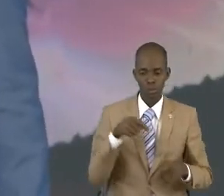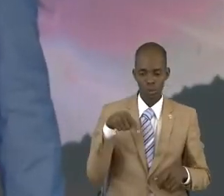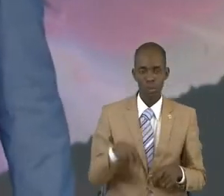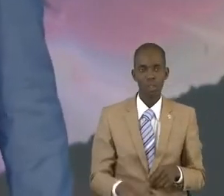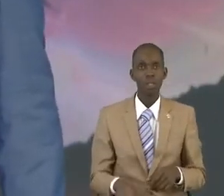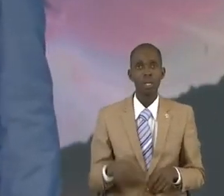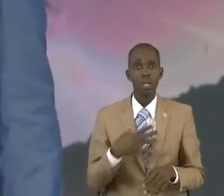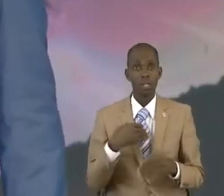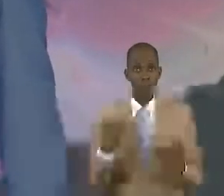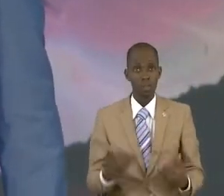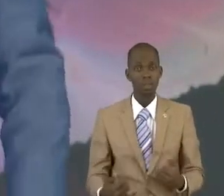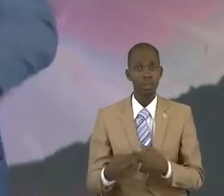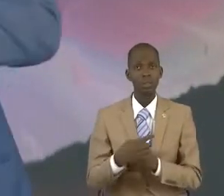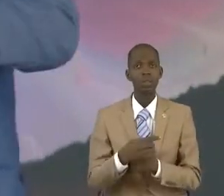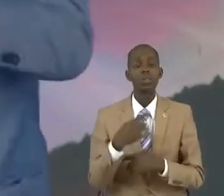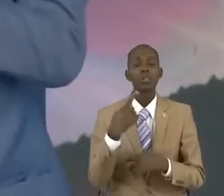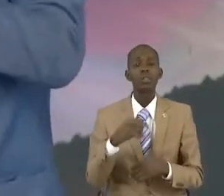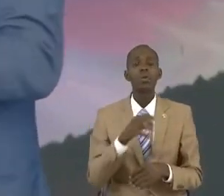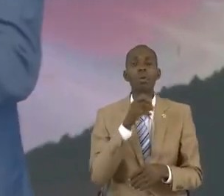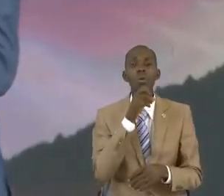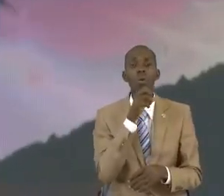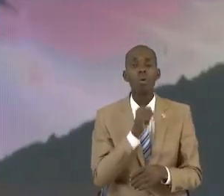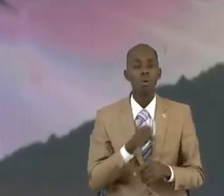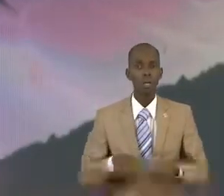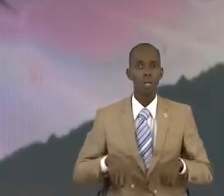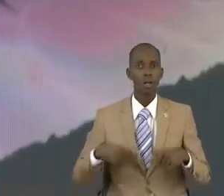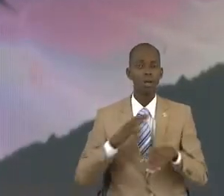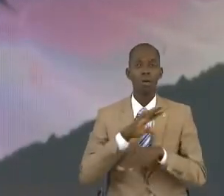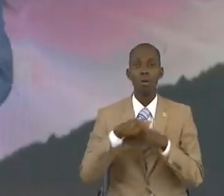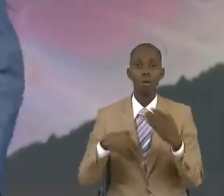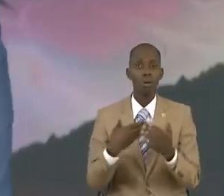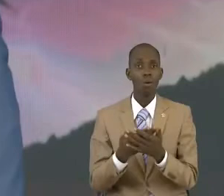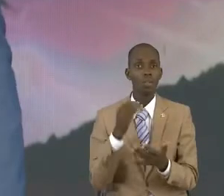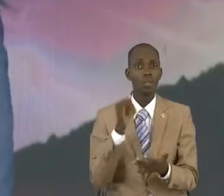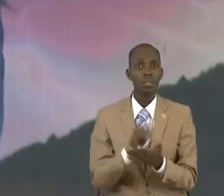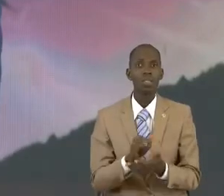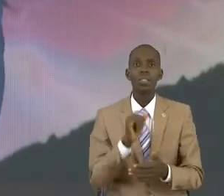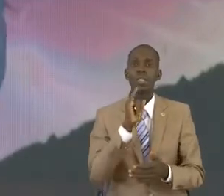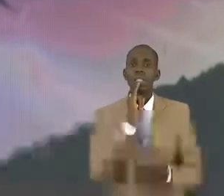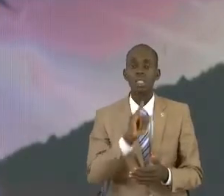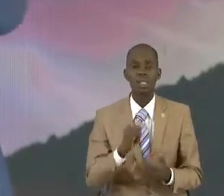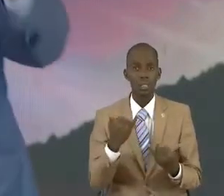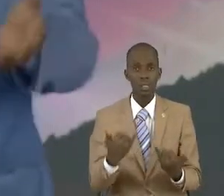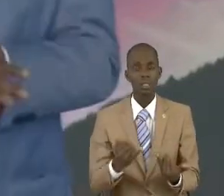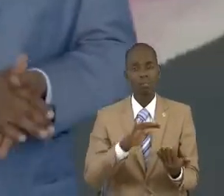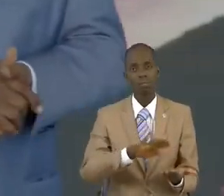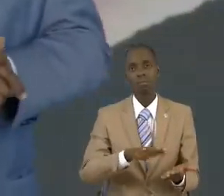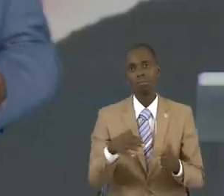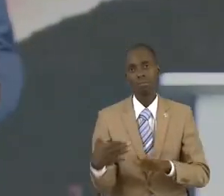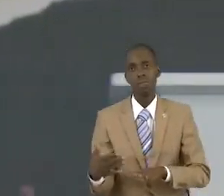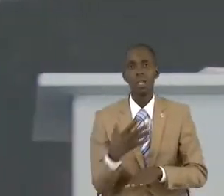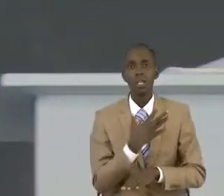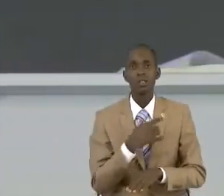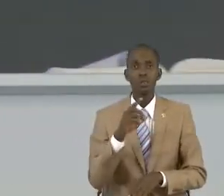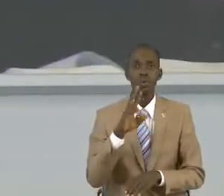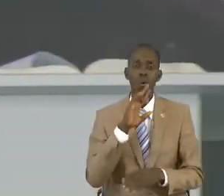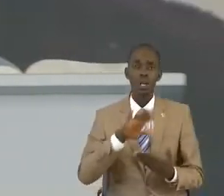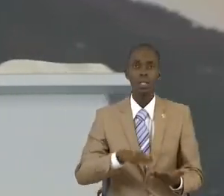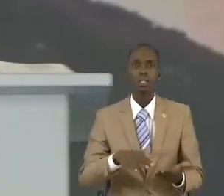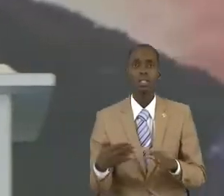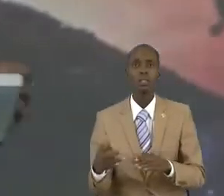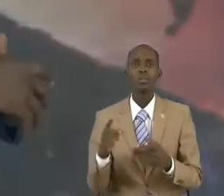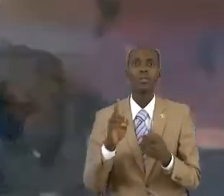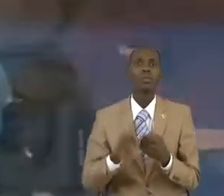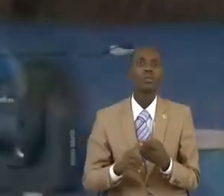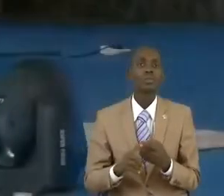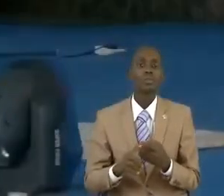the old life. All that is dead. And you are dead to, I mentioned